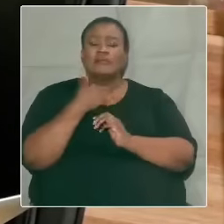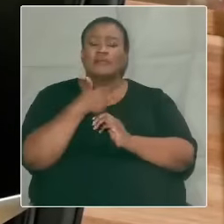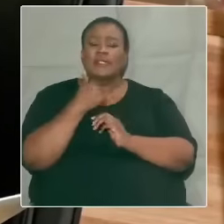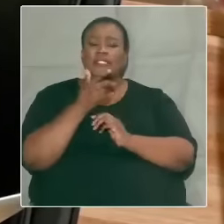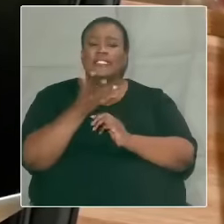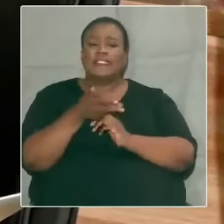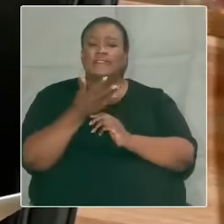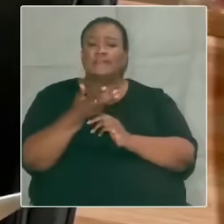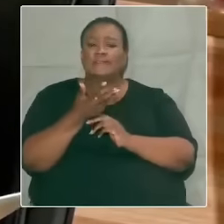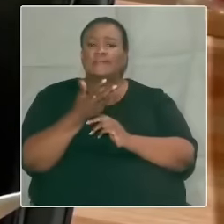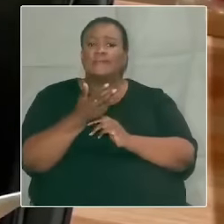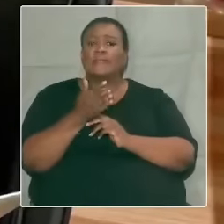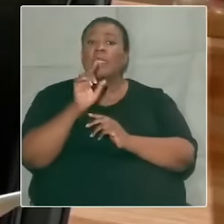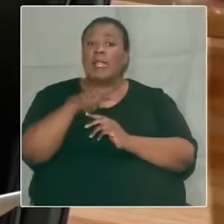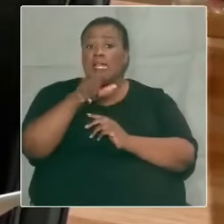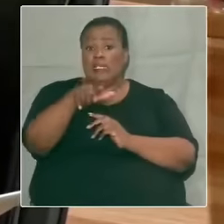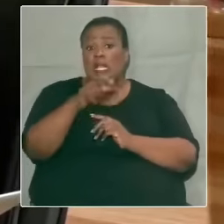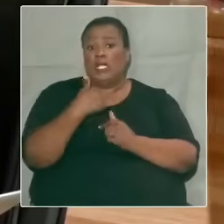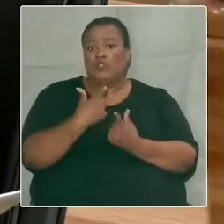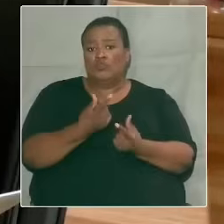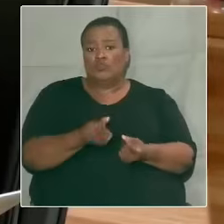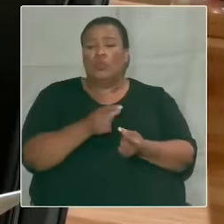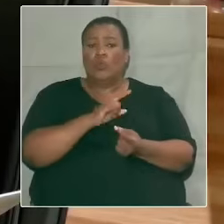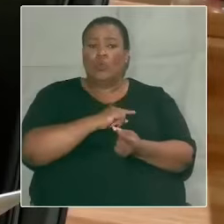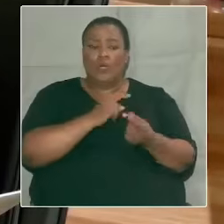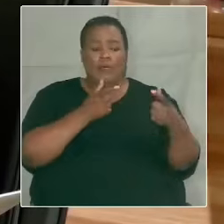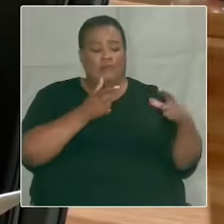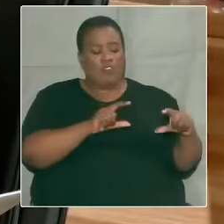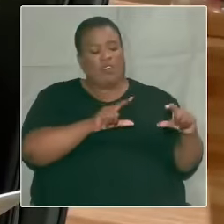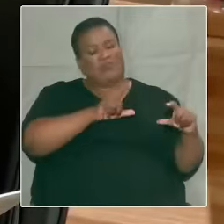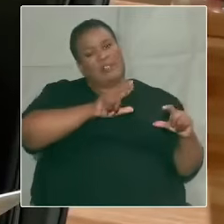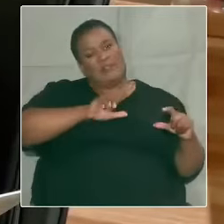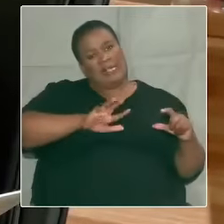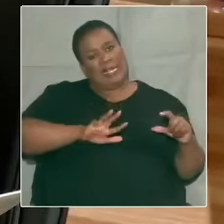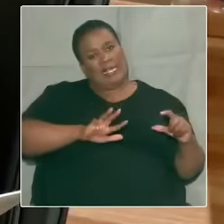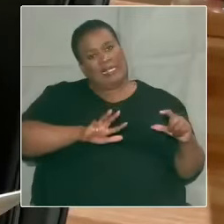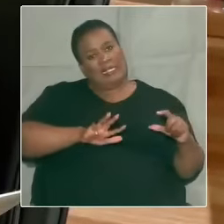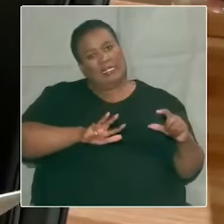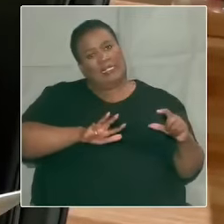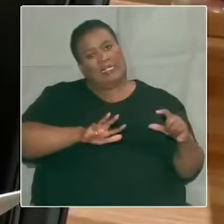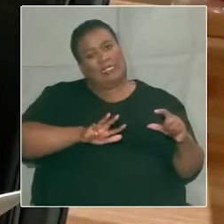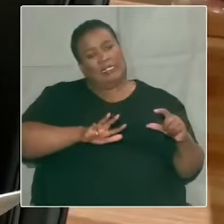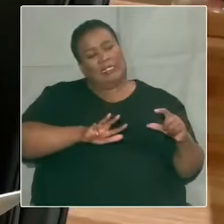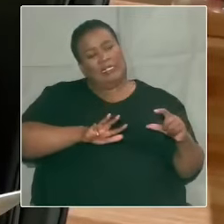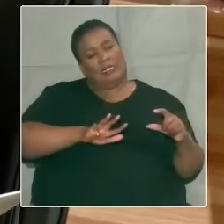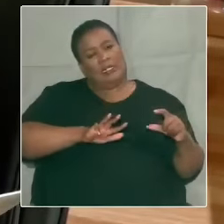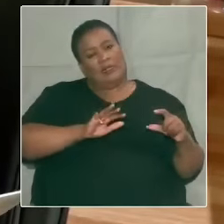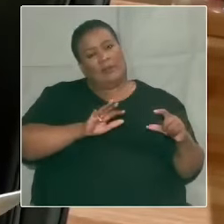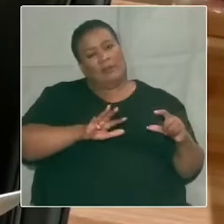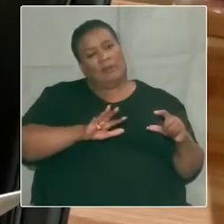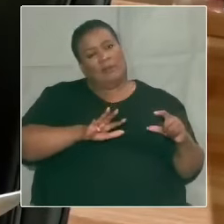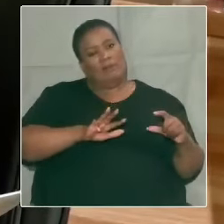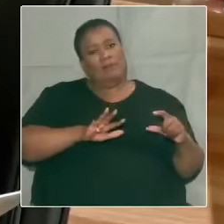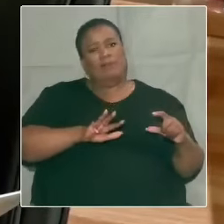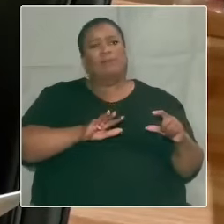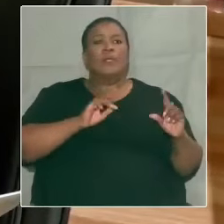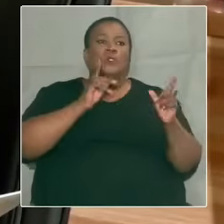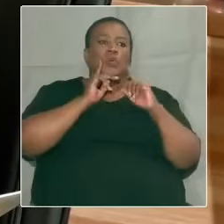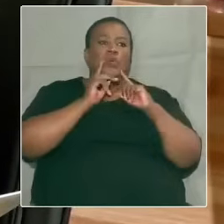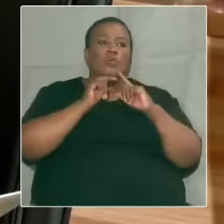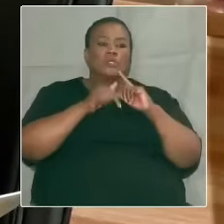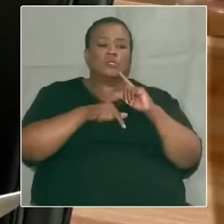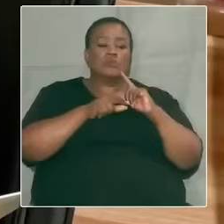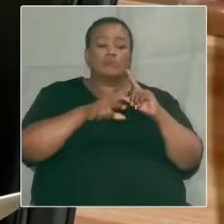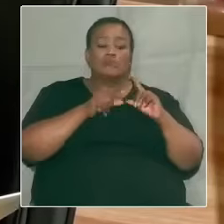to that at a later stage? Because in paragraph 79, it just simply references the fact that those